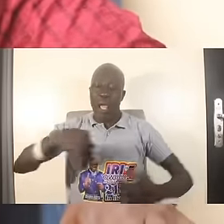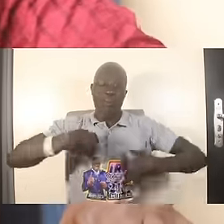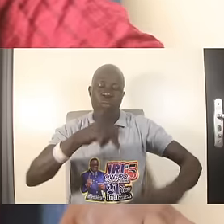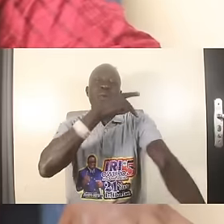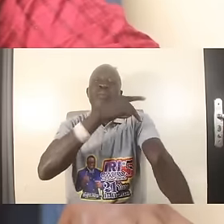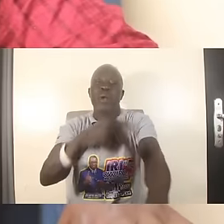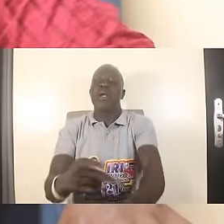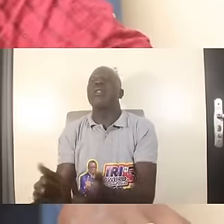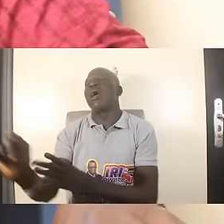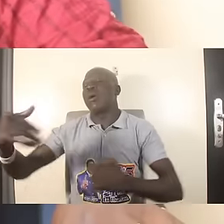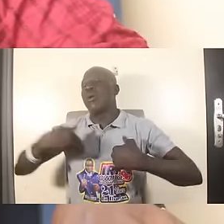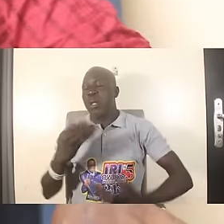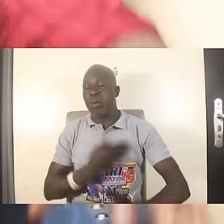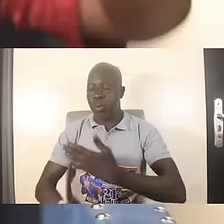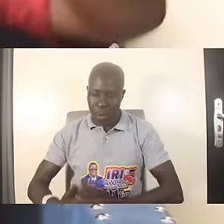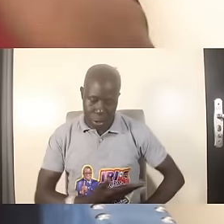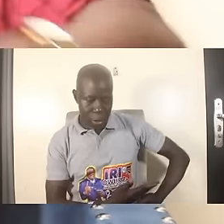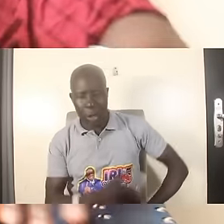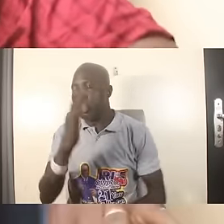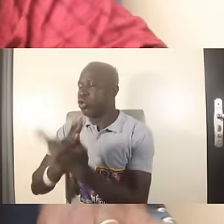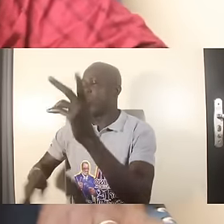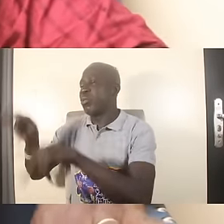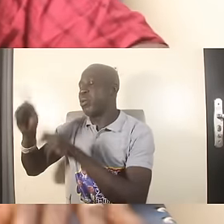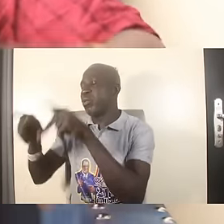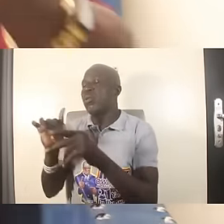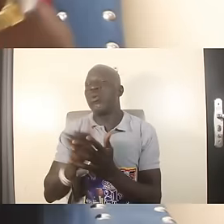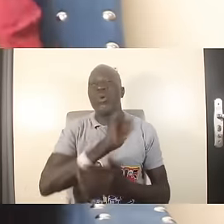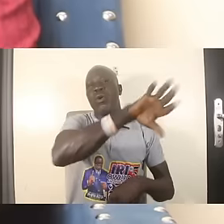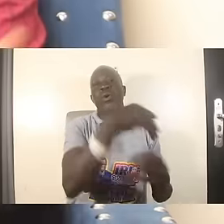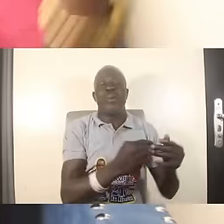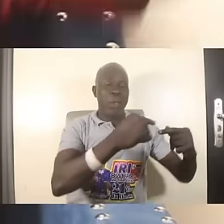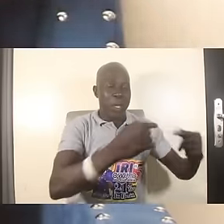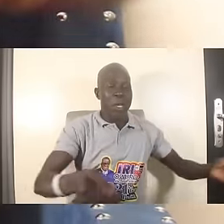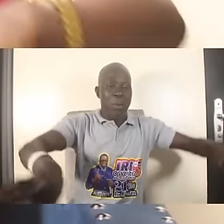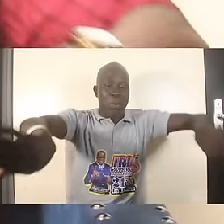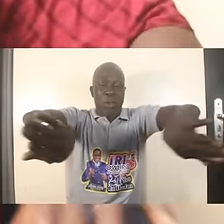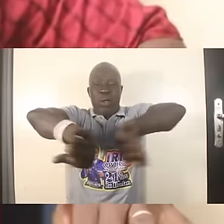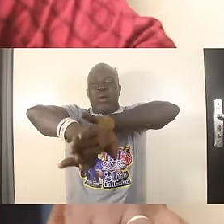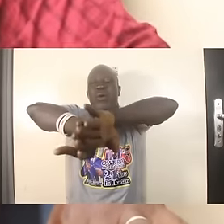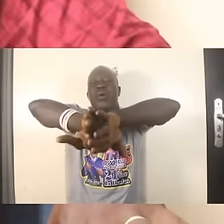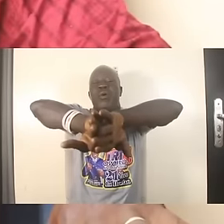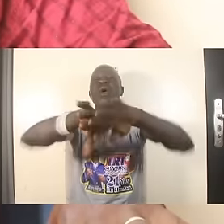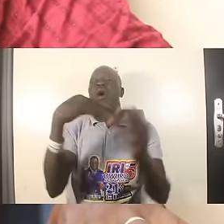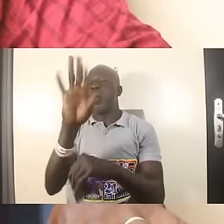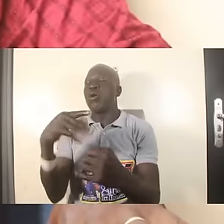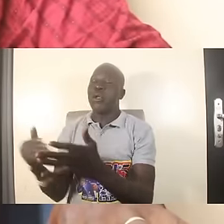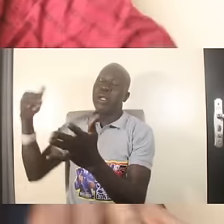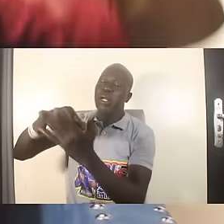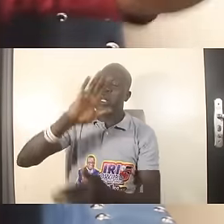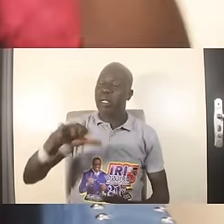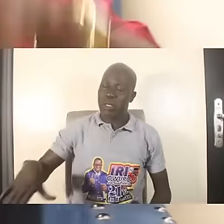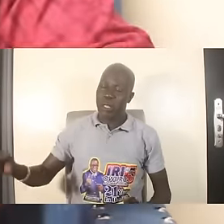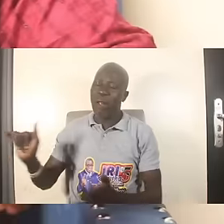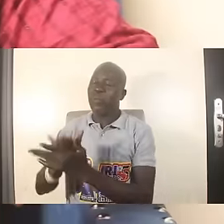will conceive and bear the children. There are some people. The enemy has turned them against their